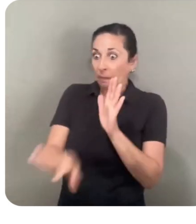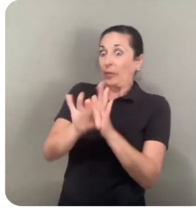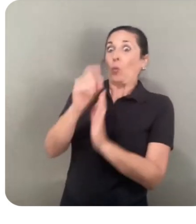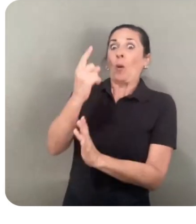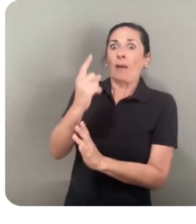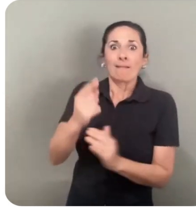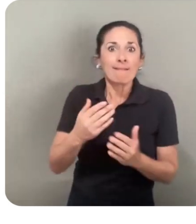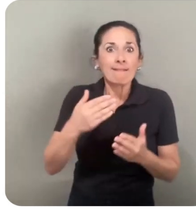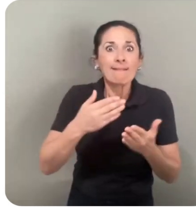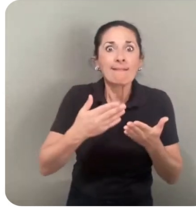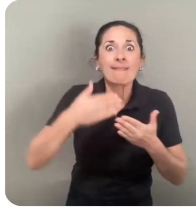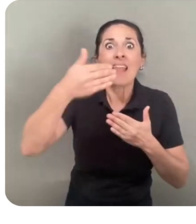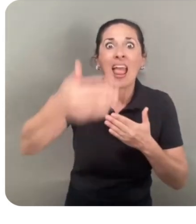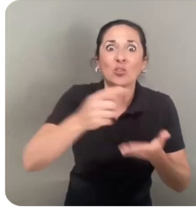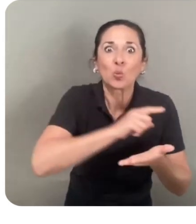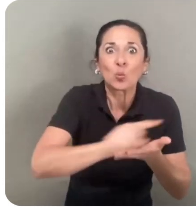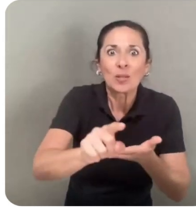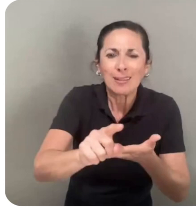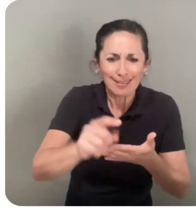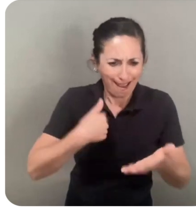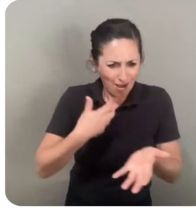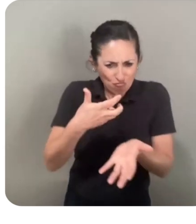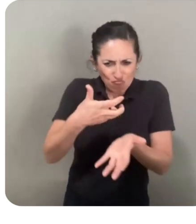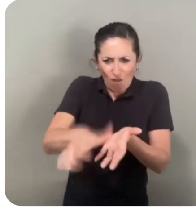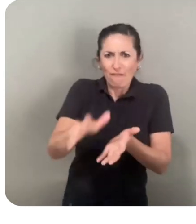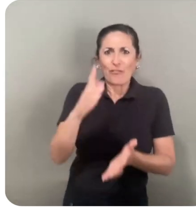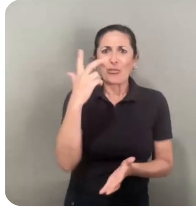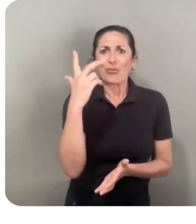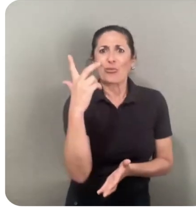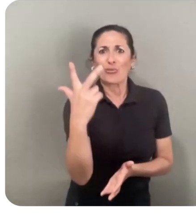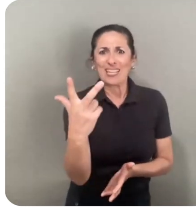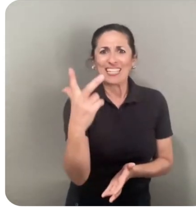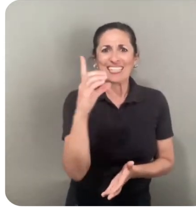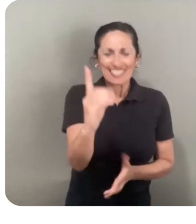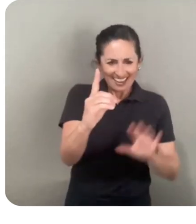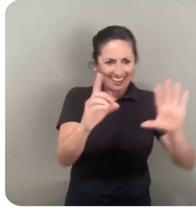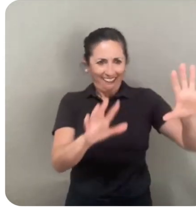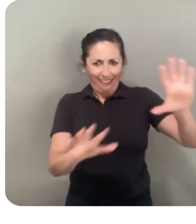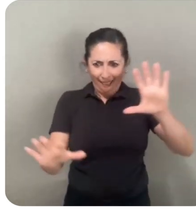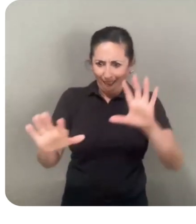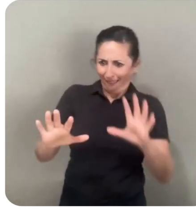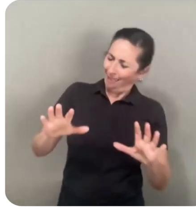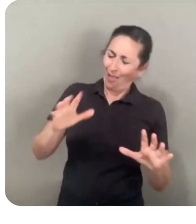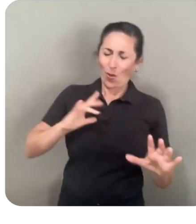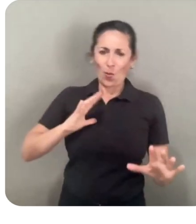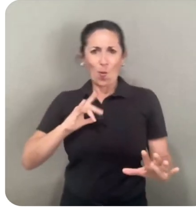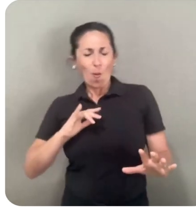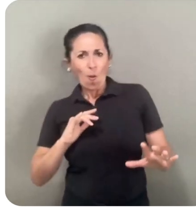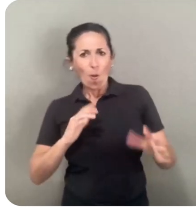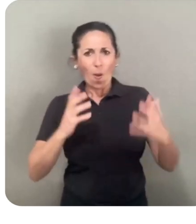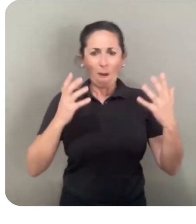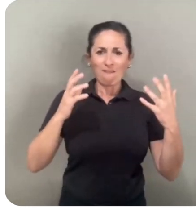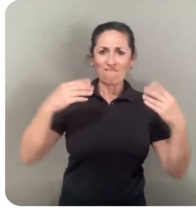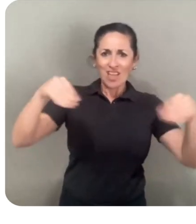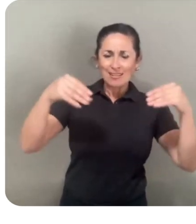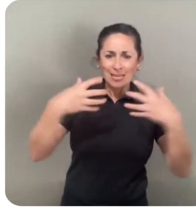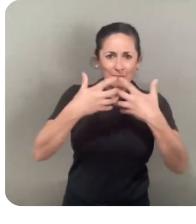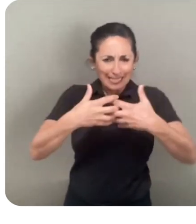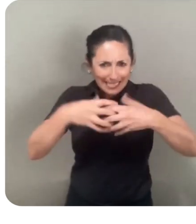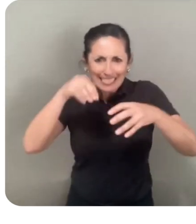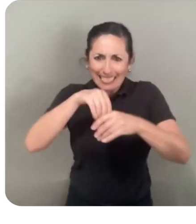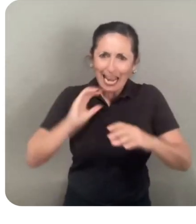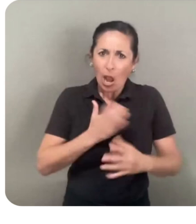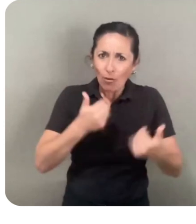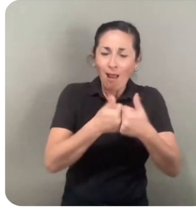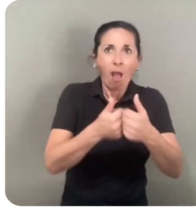next week, we had a rough 3D contraption, a nautical vending machine in our game. We knew this